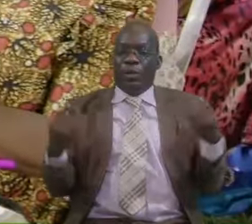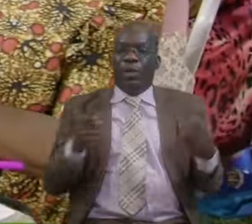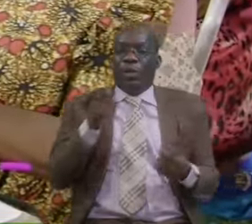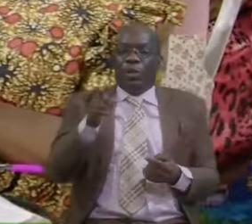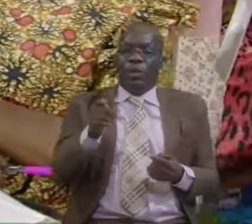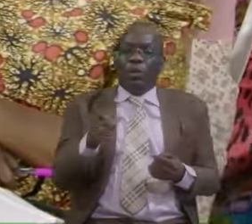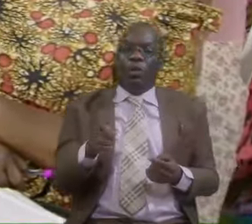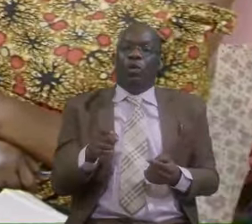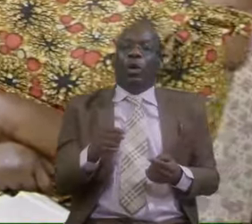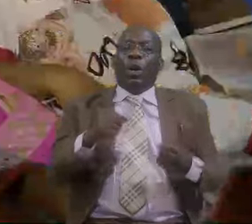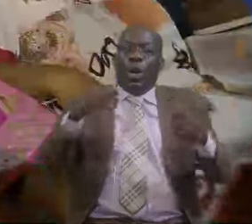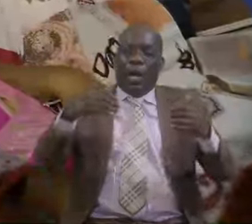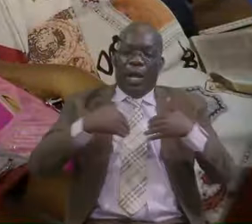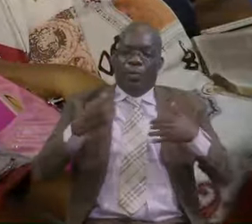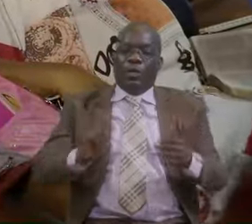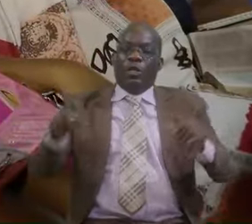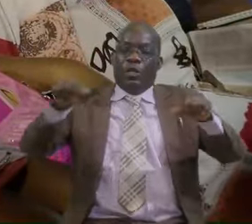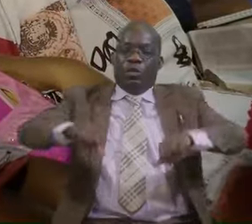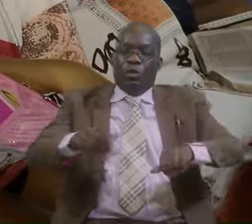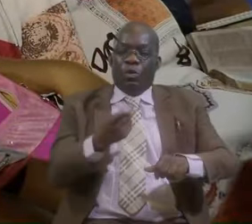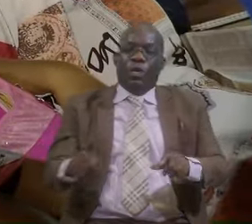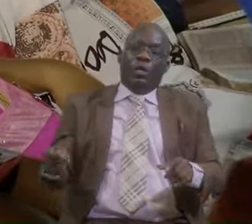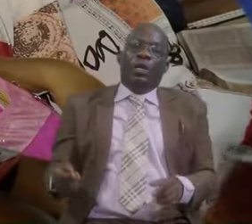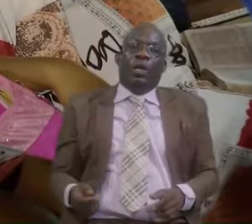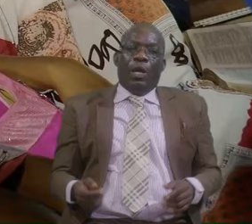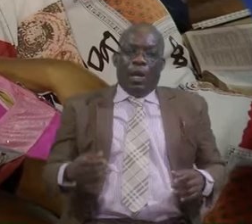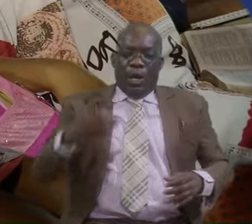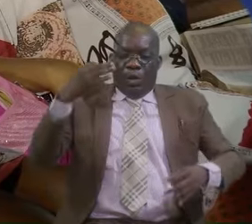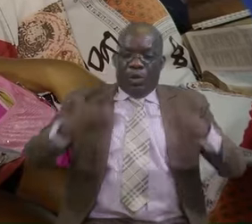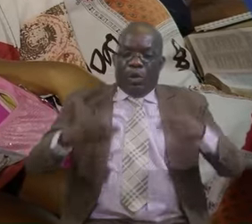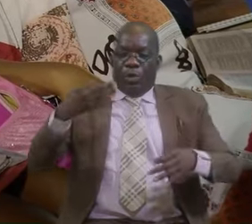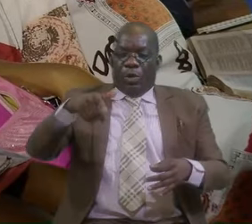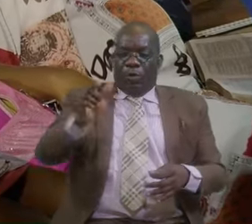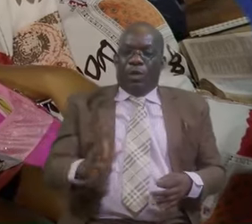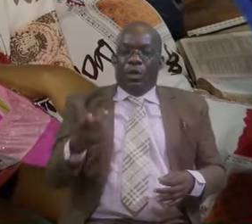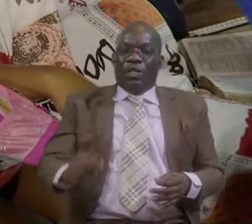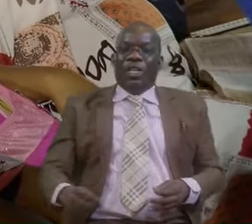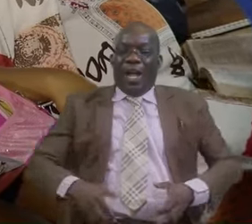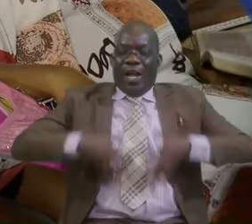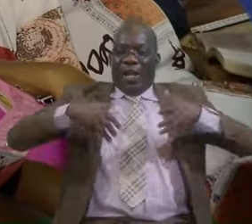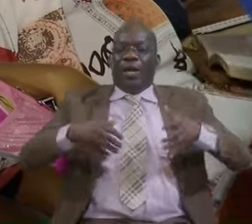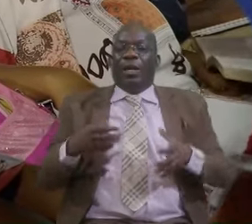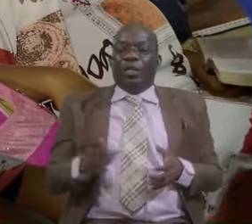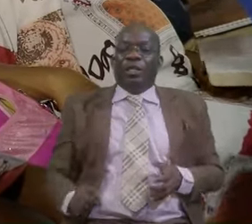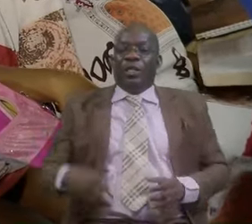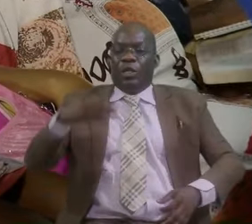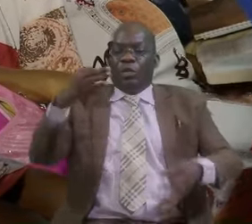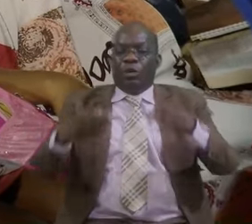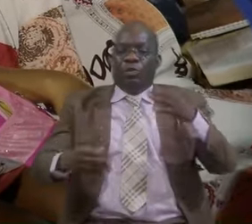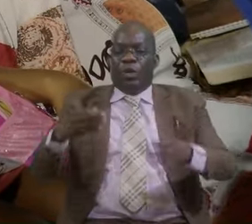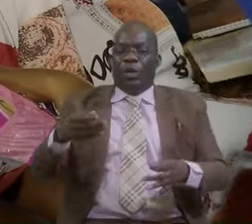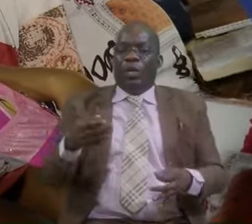the doom and the damnation of the Almighty God, the anger, the indignation, the wrath of